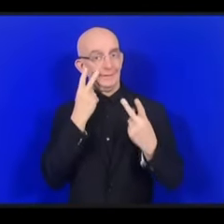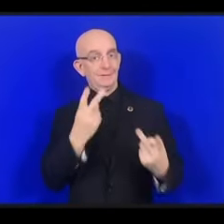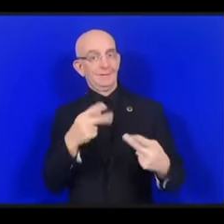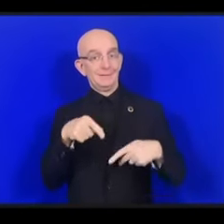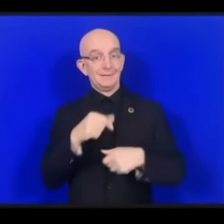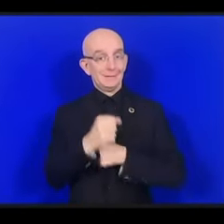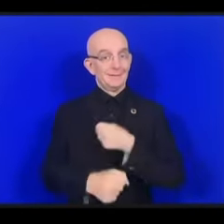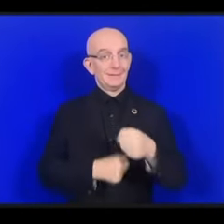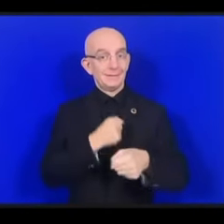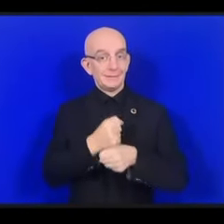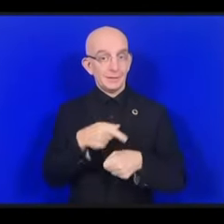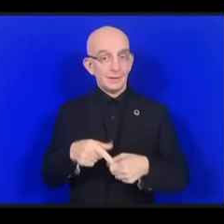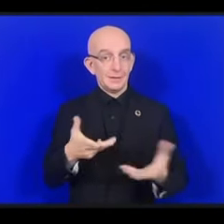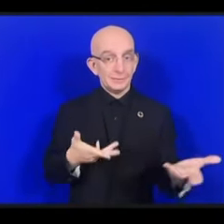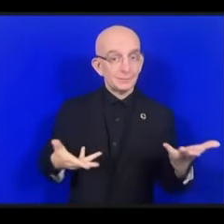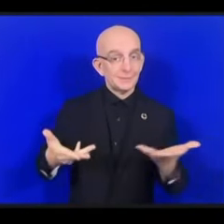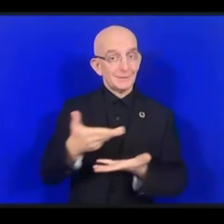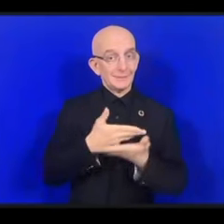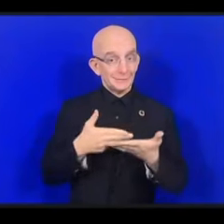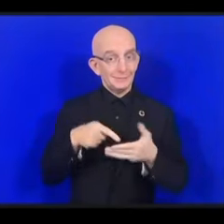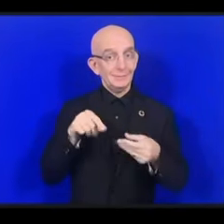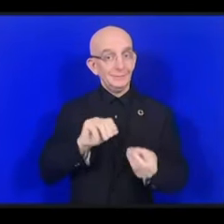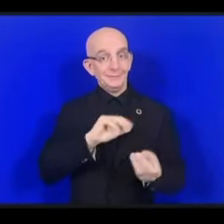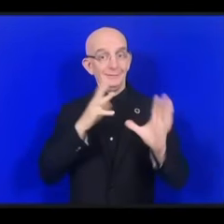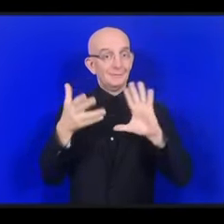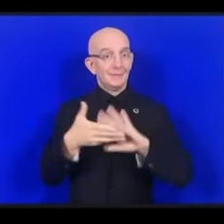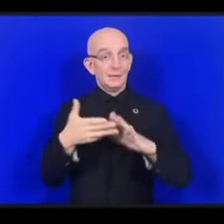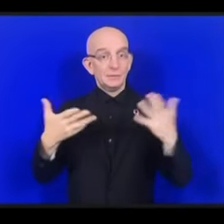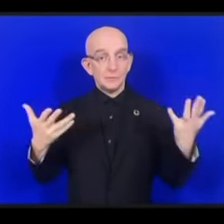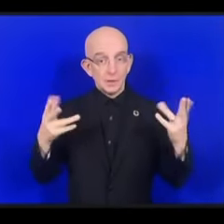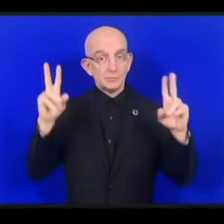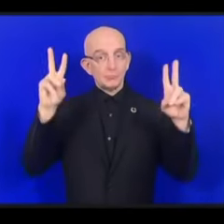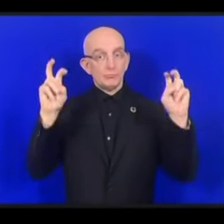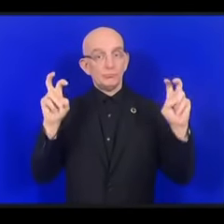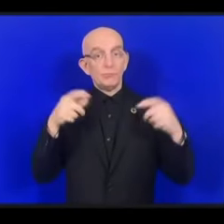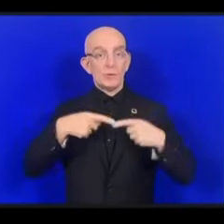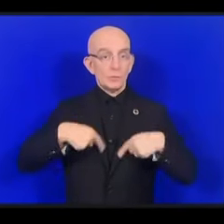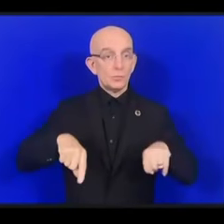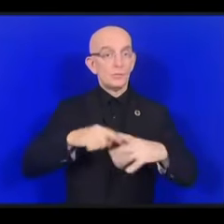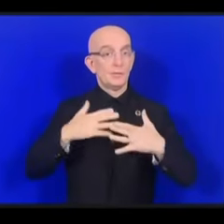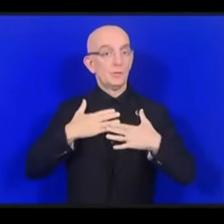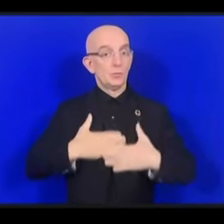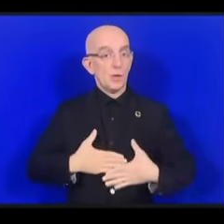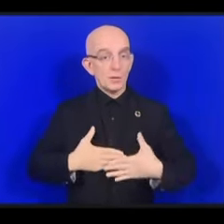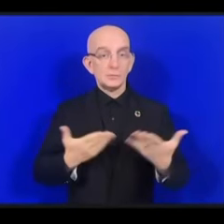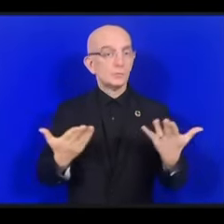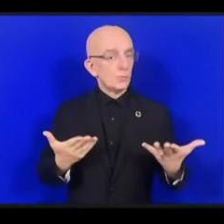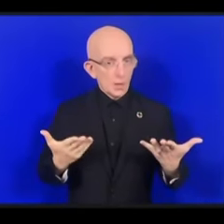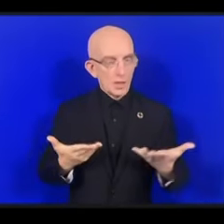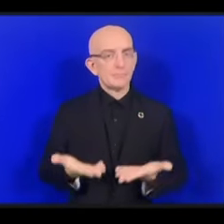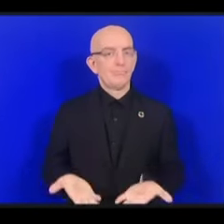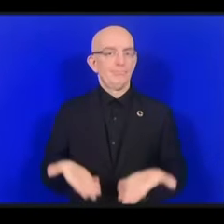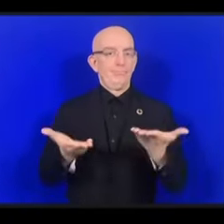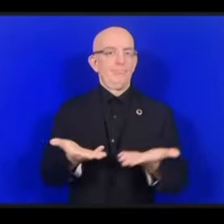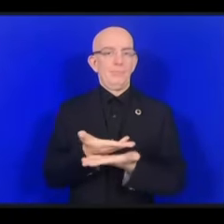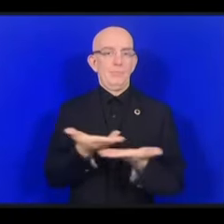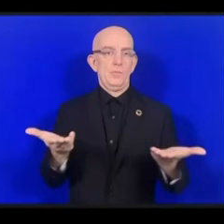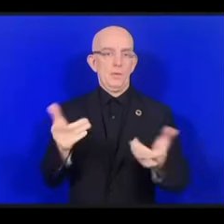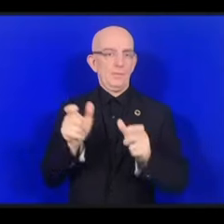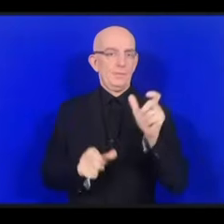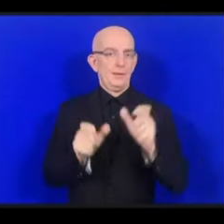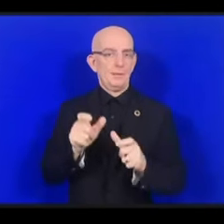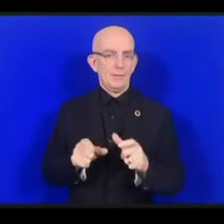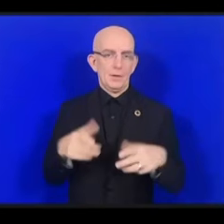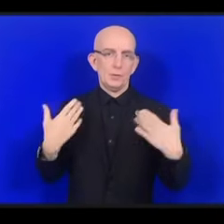However, I have not seen sufficient diversity of people and stakeholders, and even of